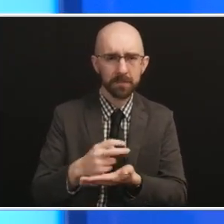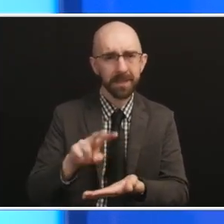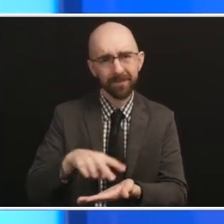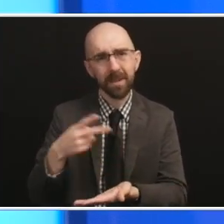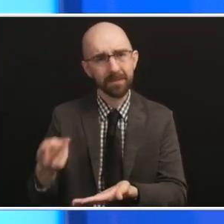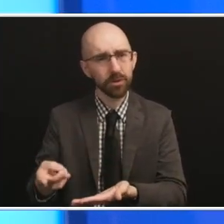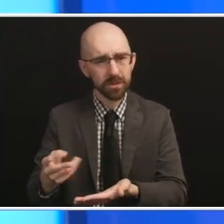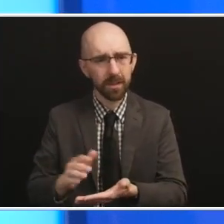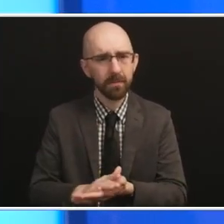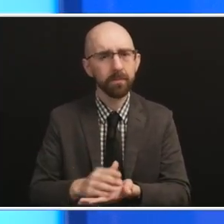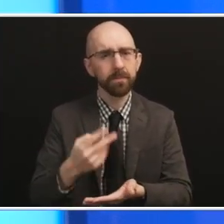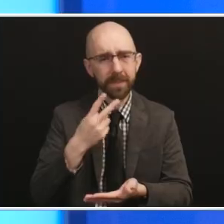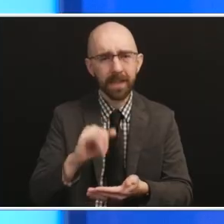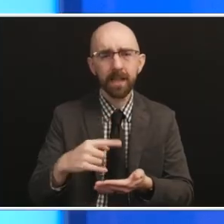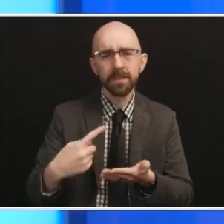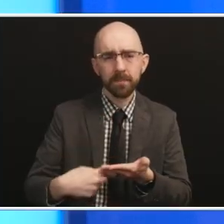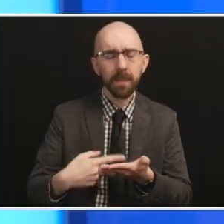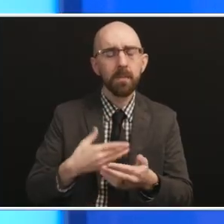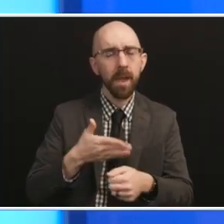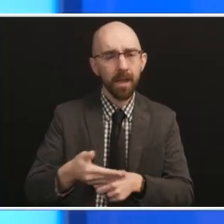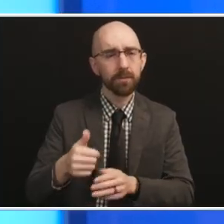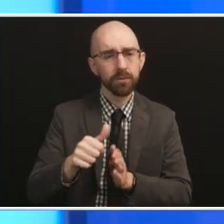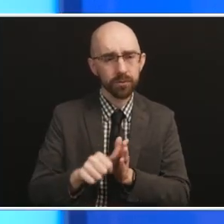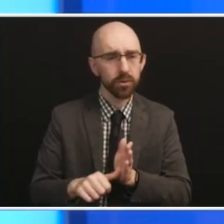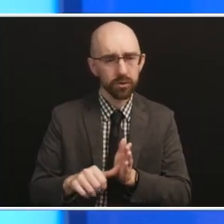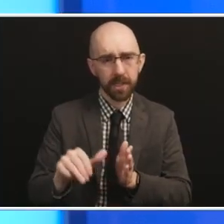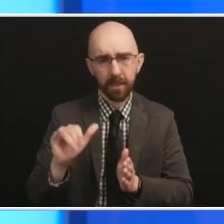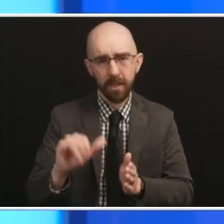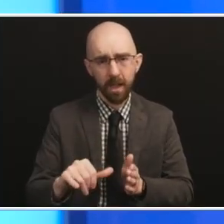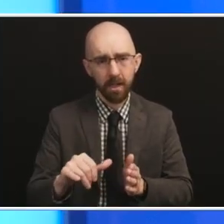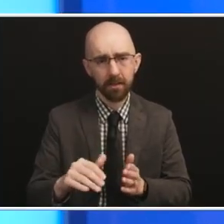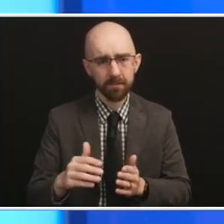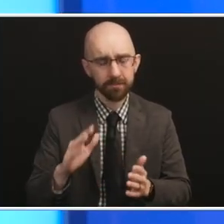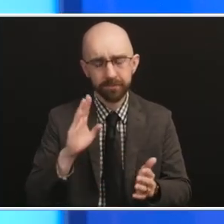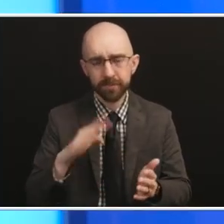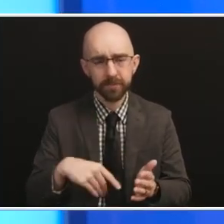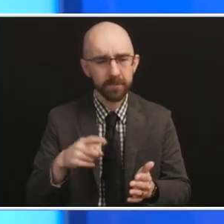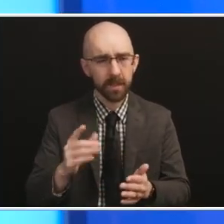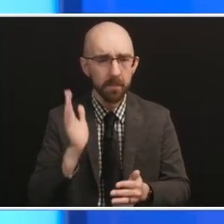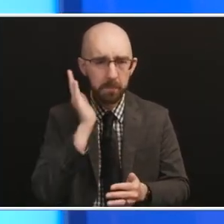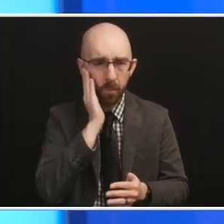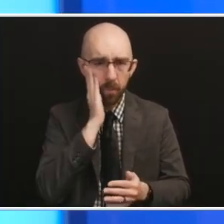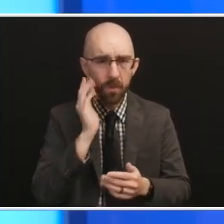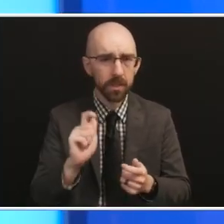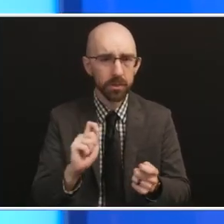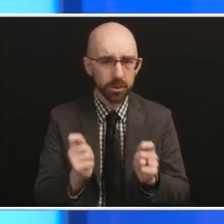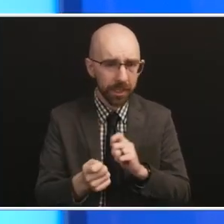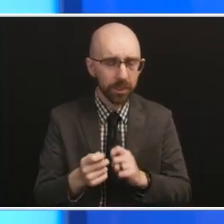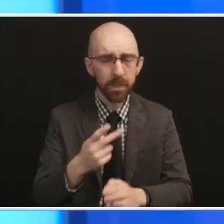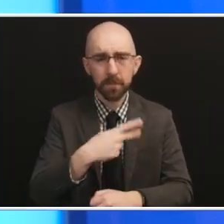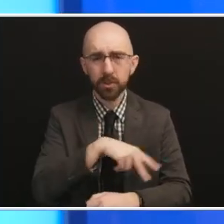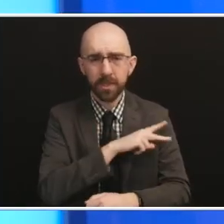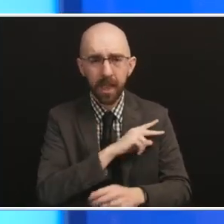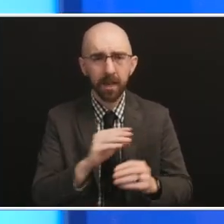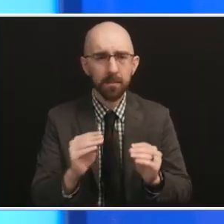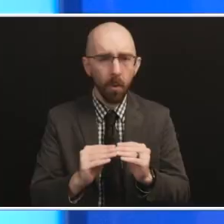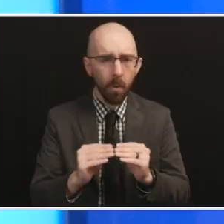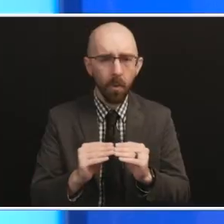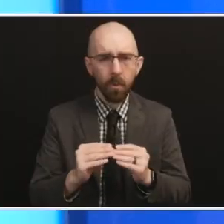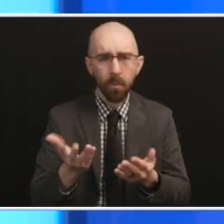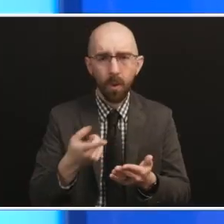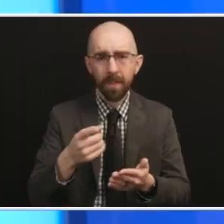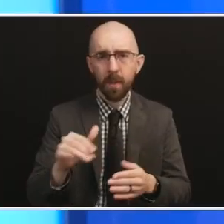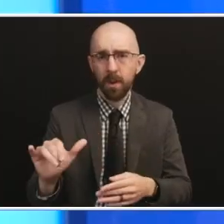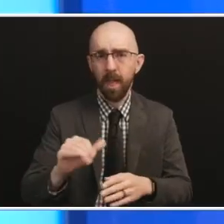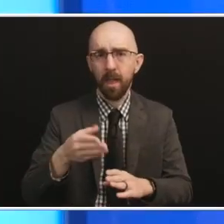see that sometimes after surgery that, their mood changes and their personality more to what they were like maybe